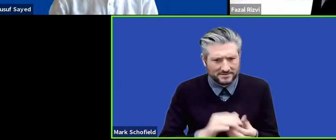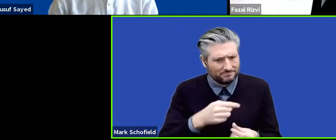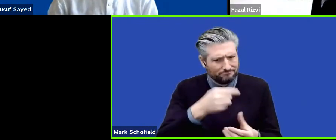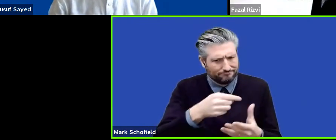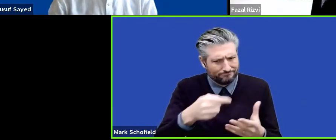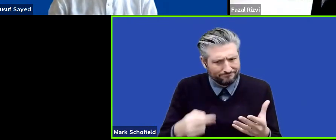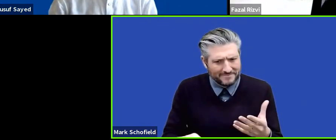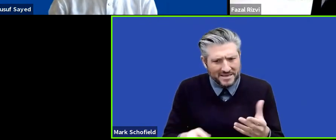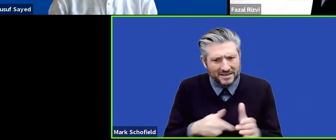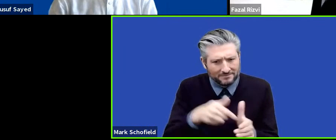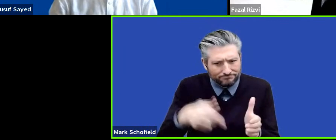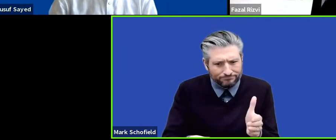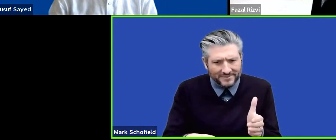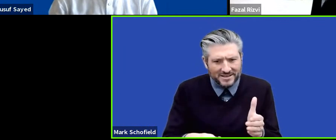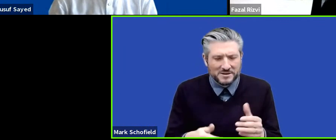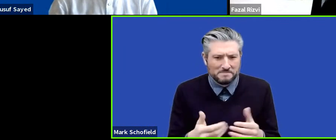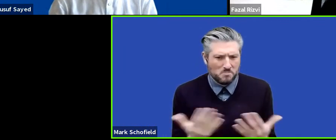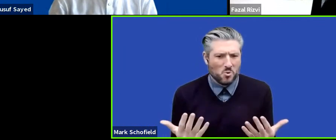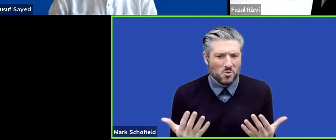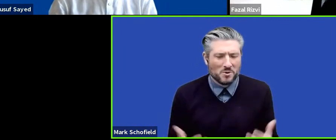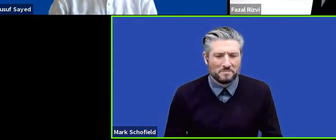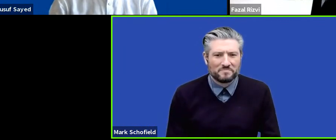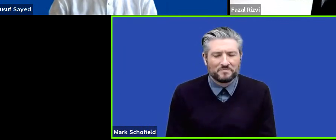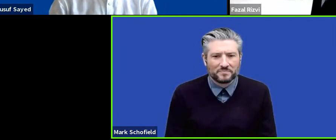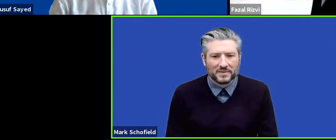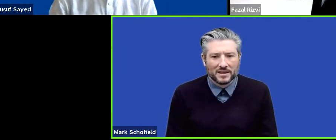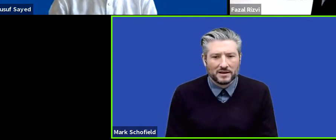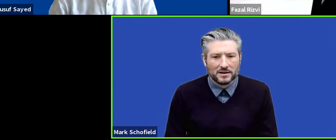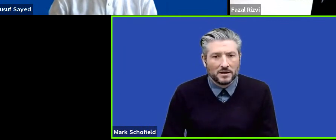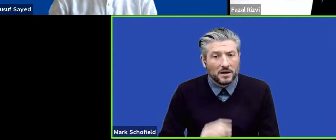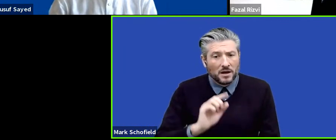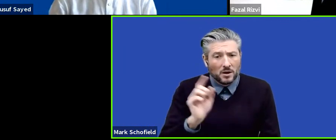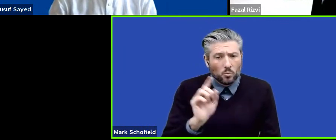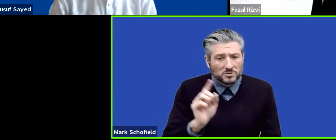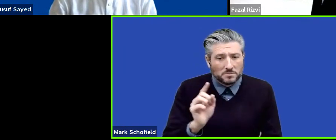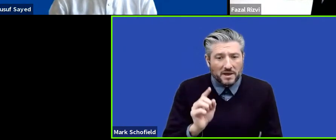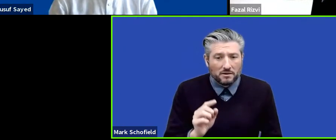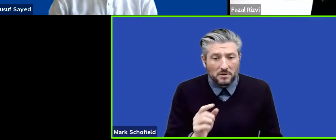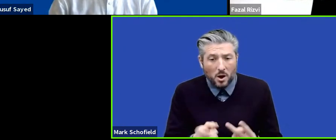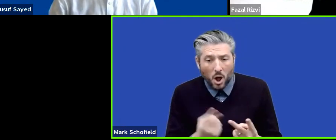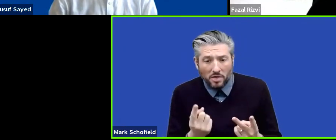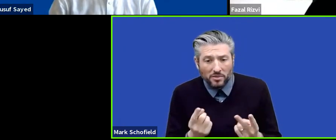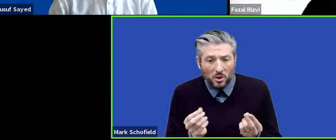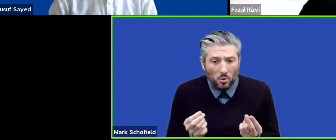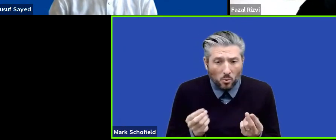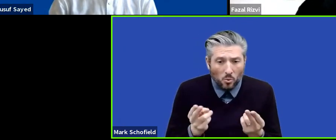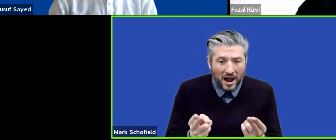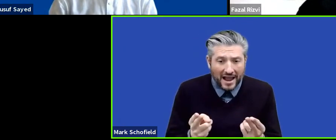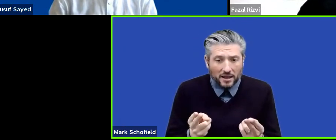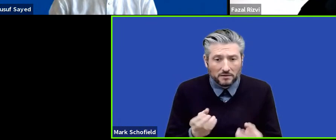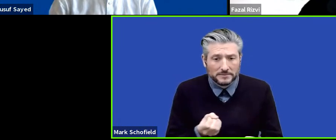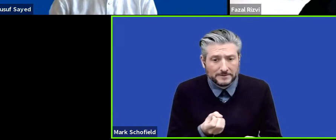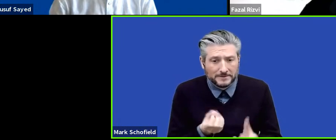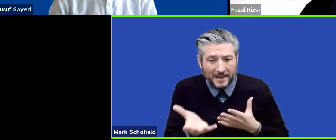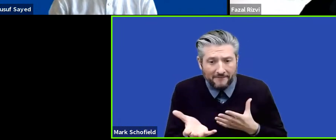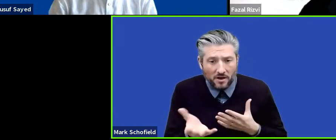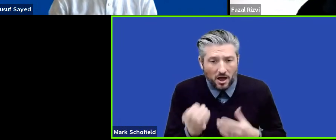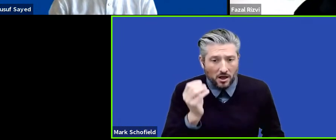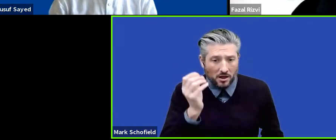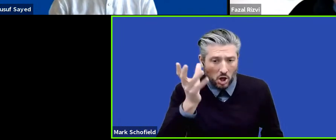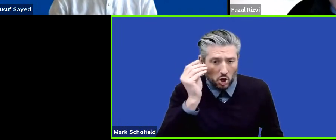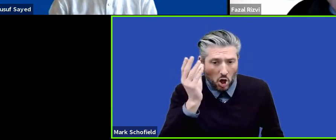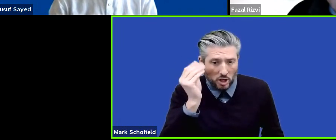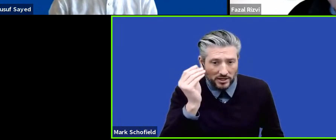terms of finding alternative forms of rethinking high stakes exams, but about how do we deal with